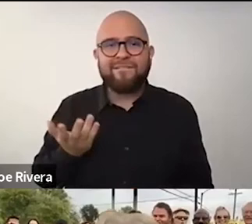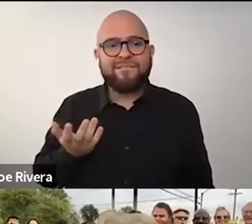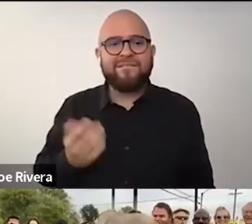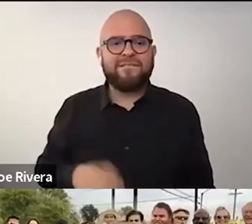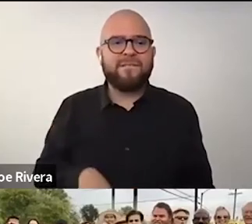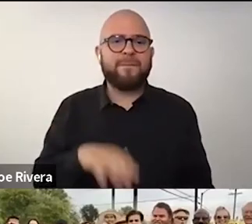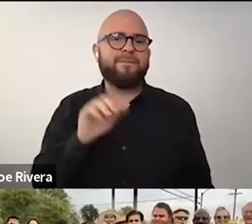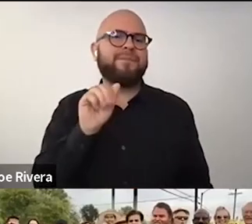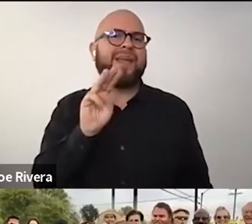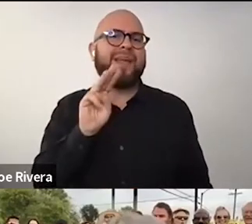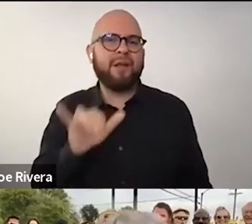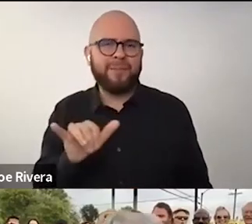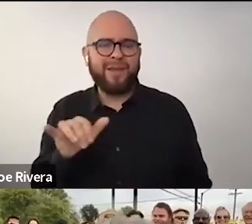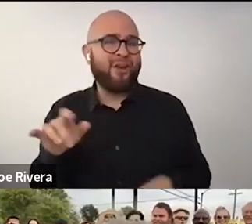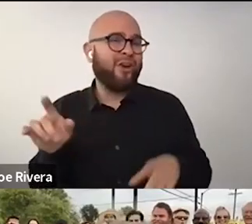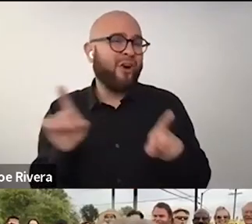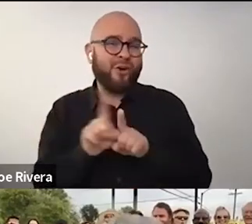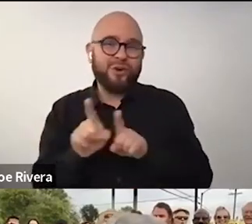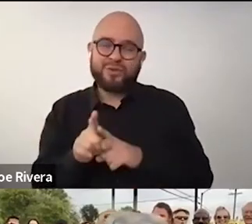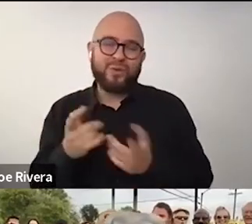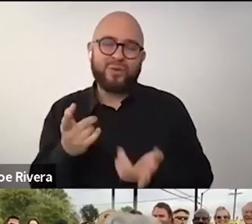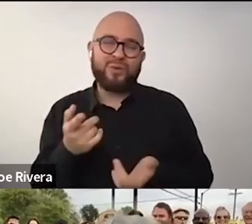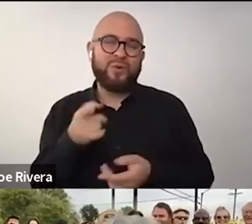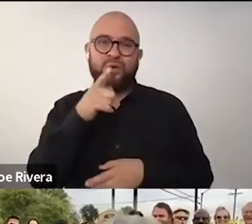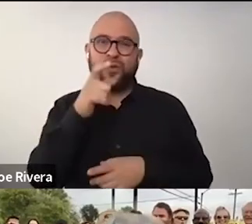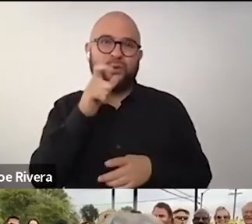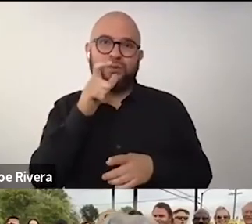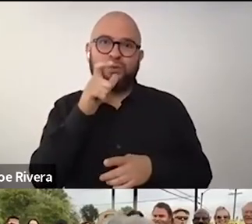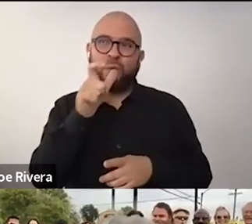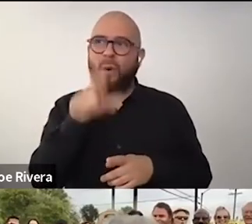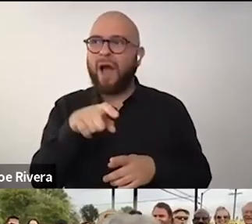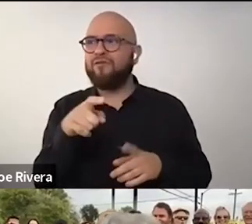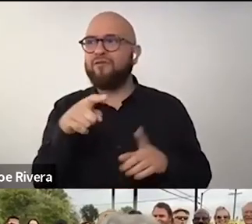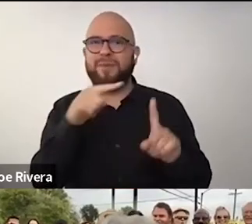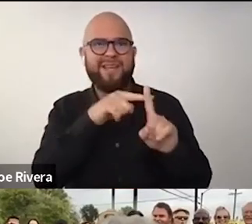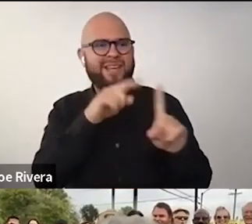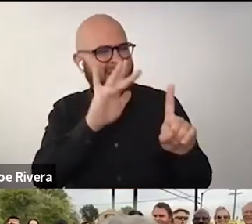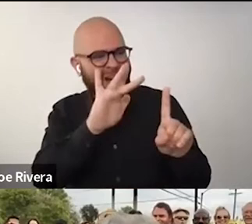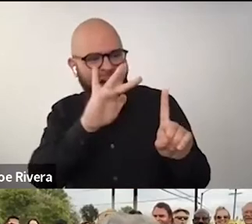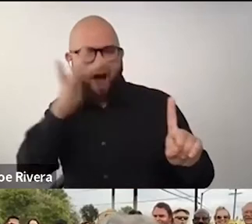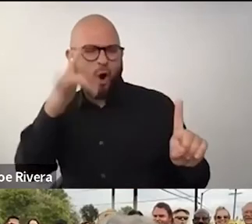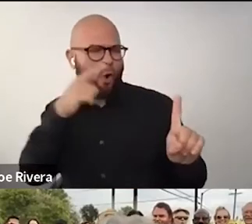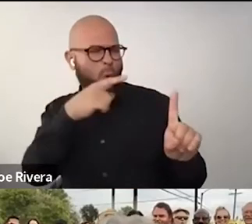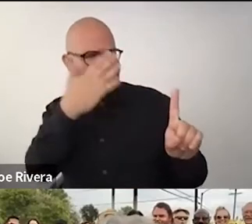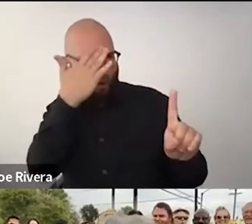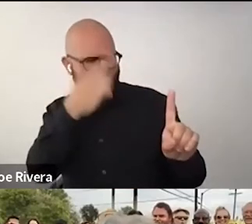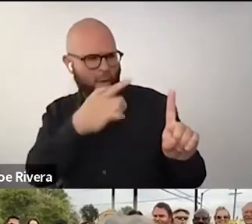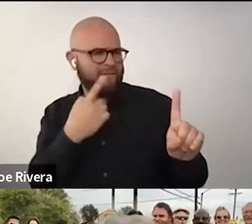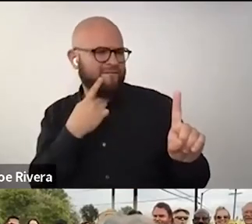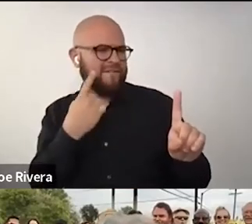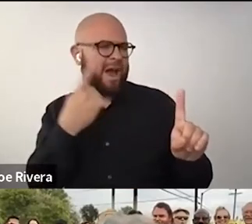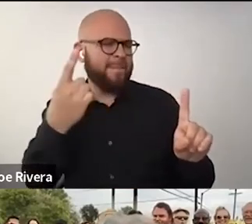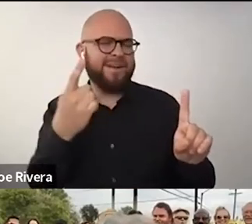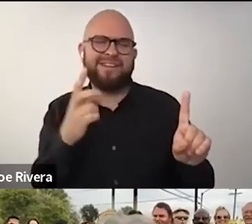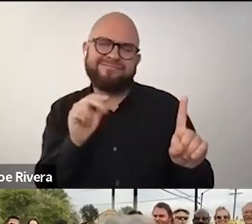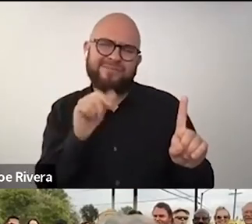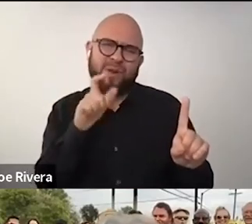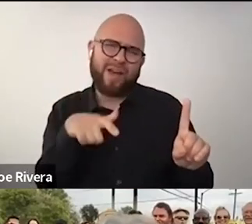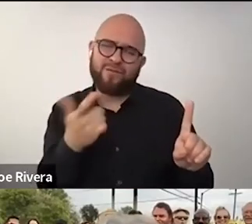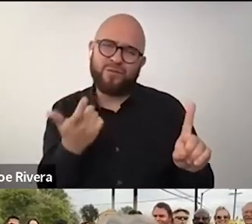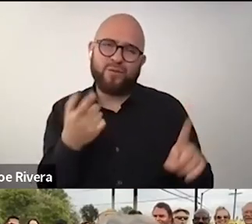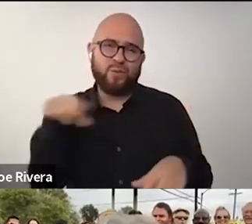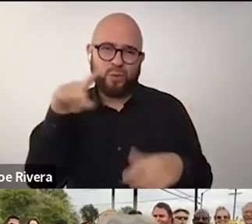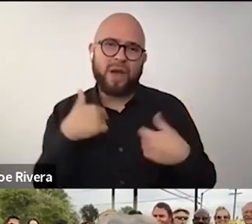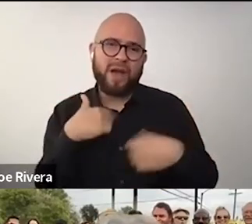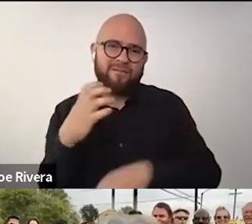star to have power in this organization. We, when we speak of we, it